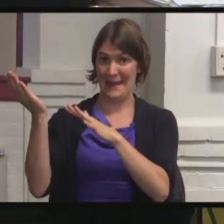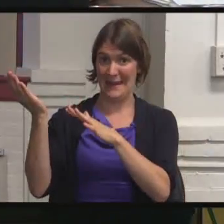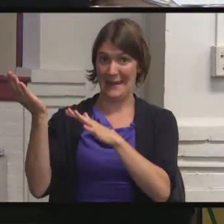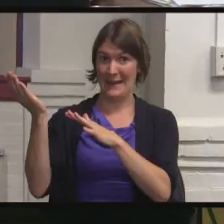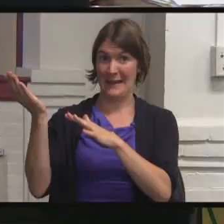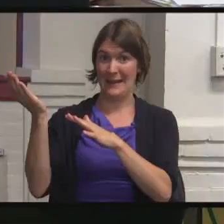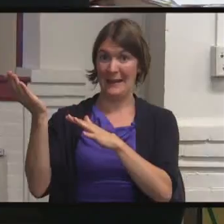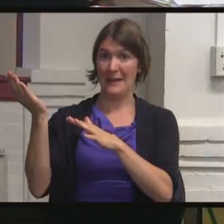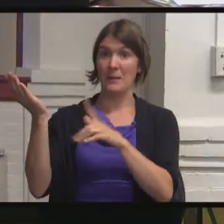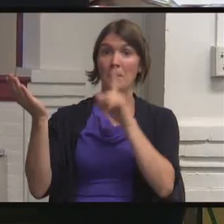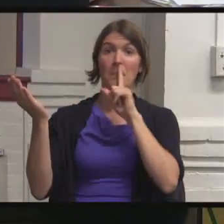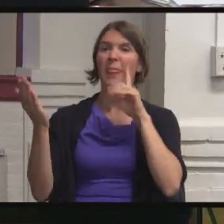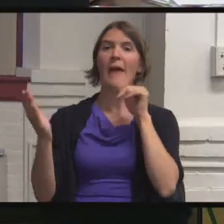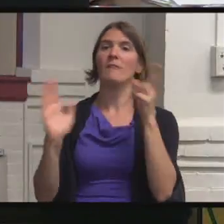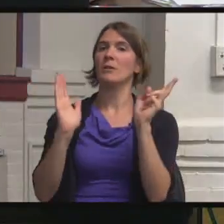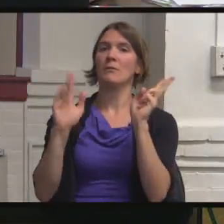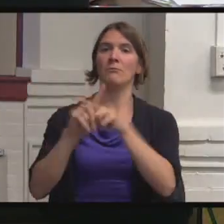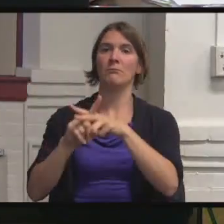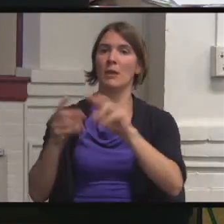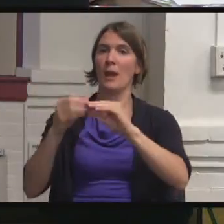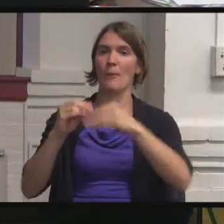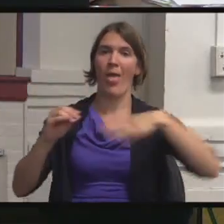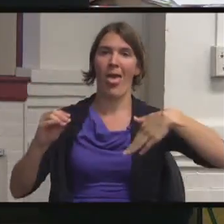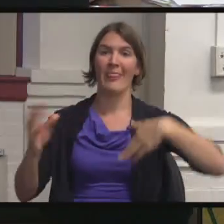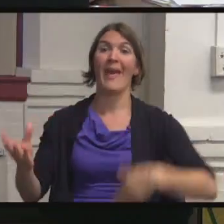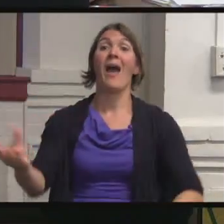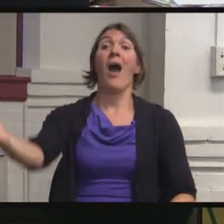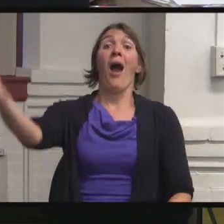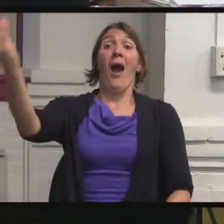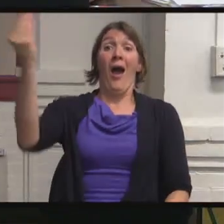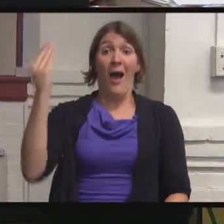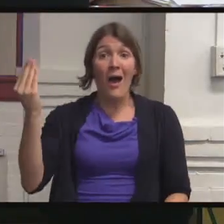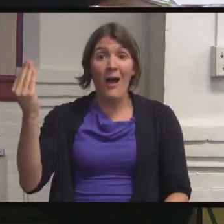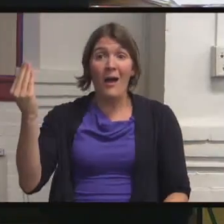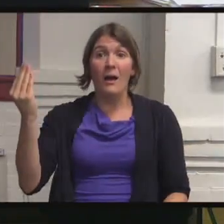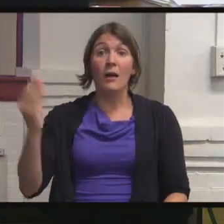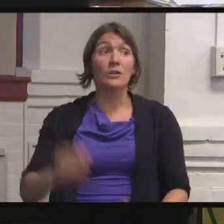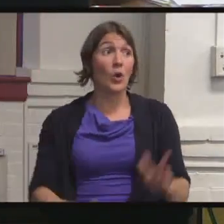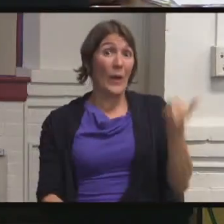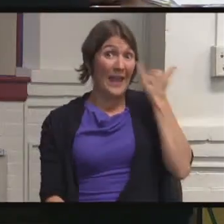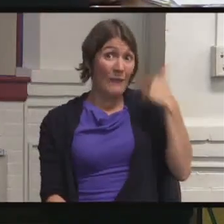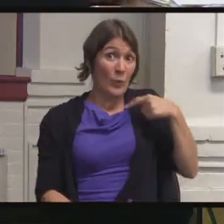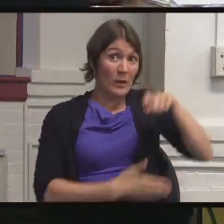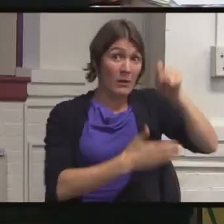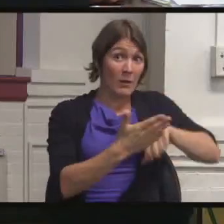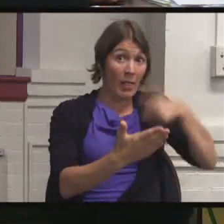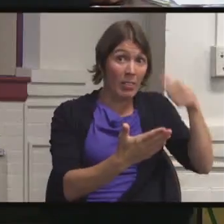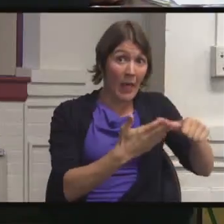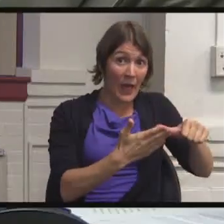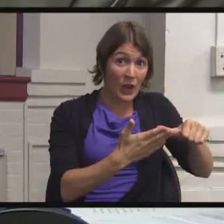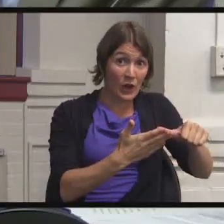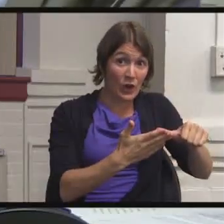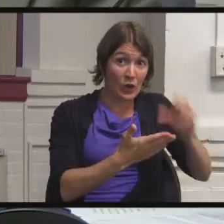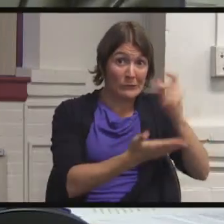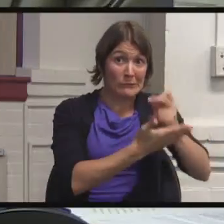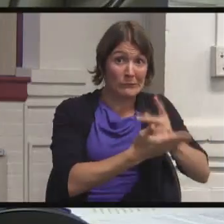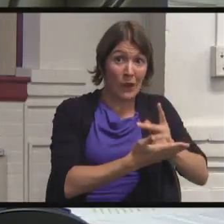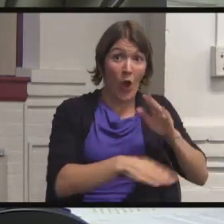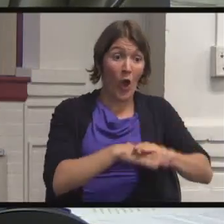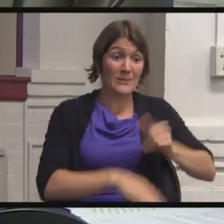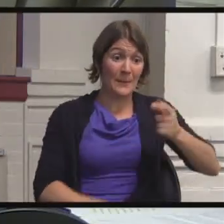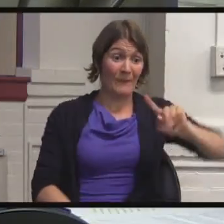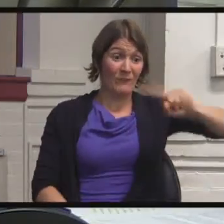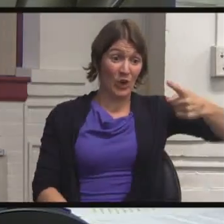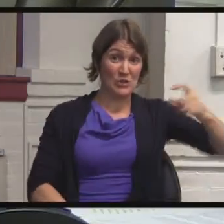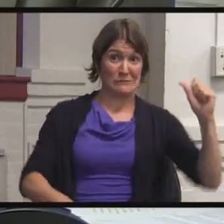hasn't been issued a docket number yet. Correct. So if we approve a letter, if we can get a majority on the 1st,